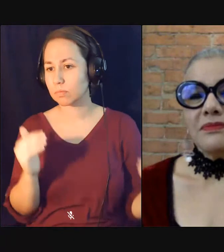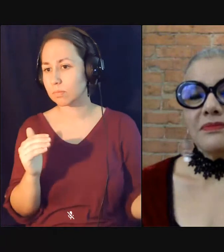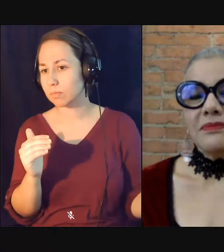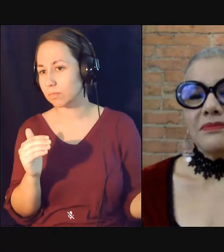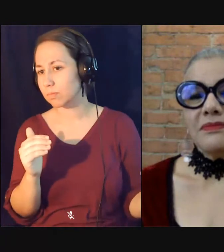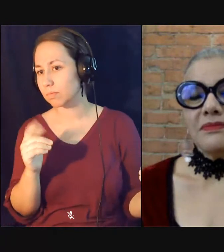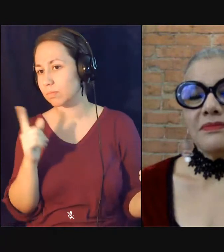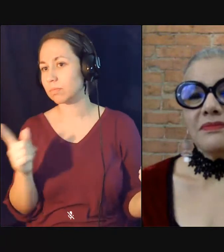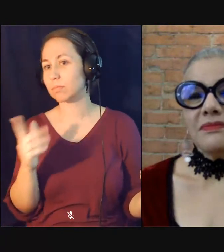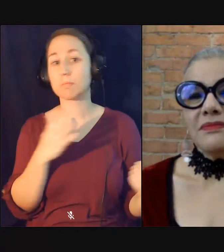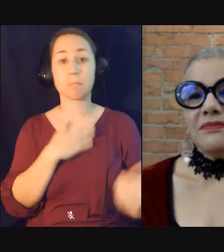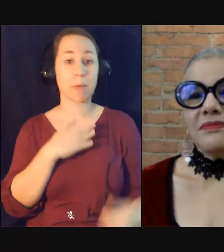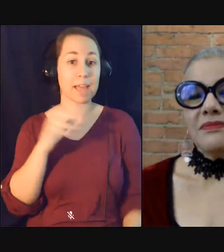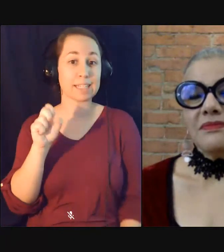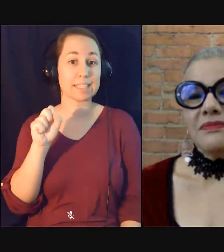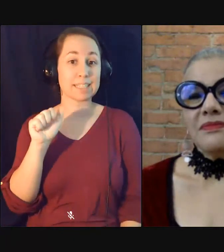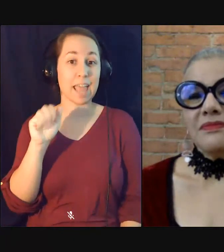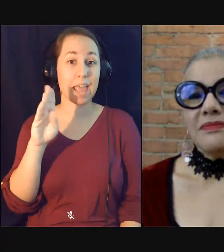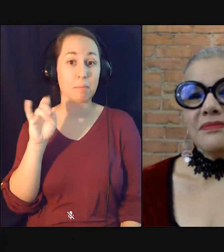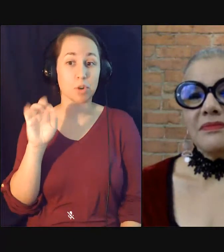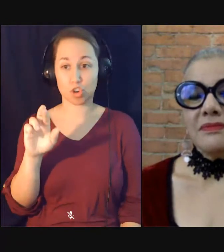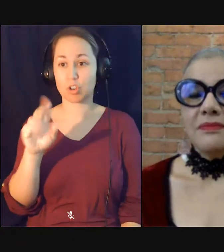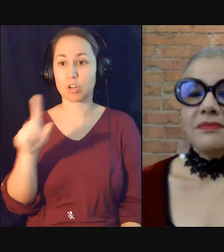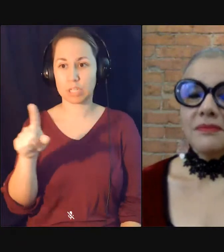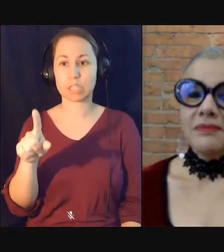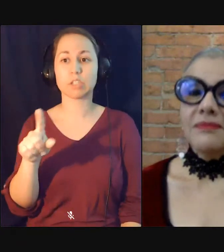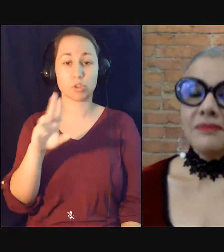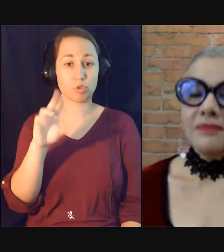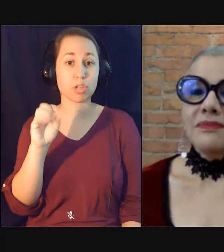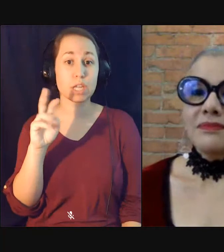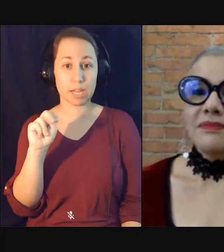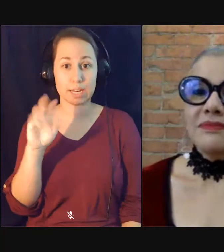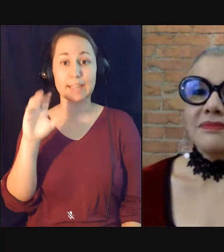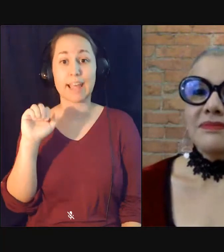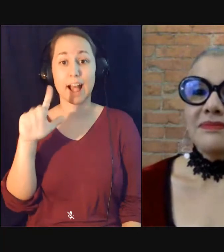This is my saber. It's a Union cavalry saber replica,